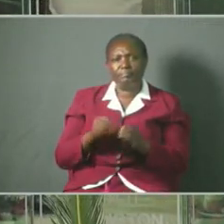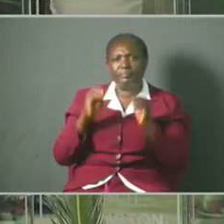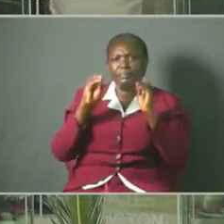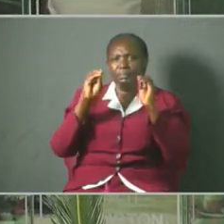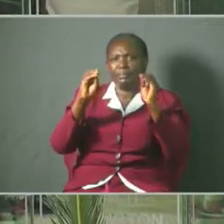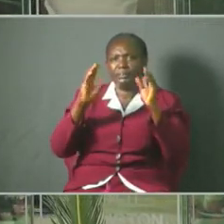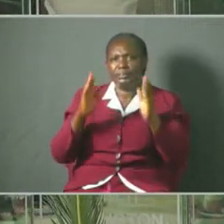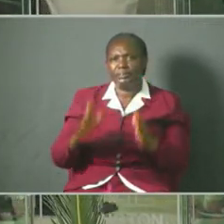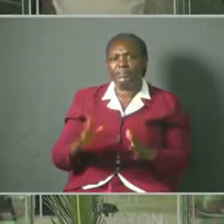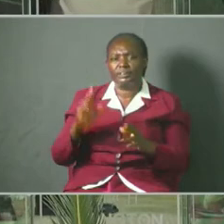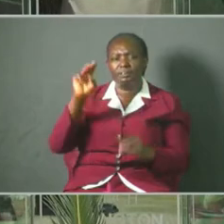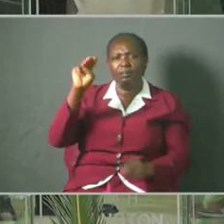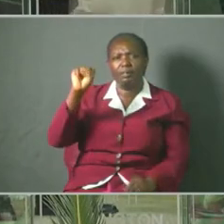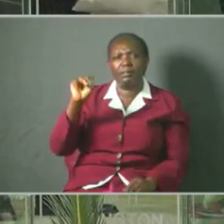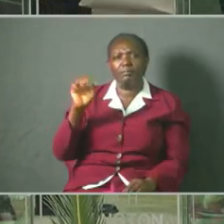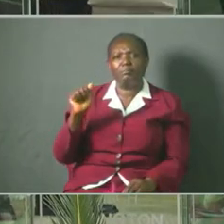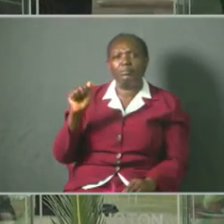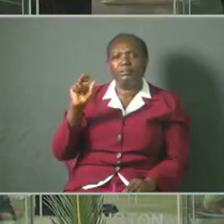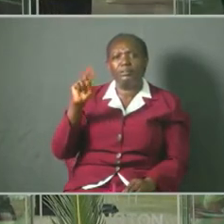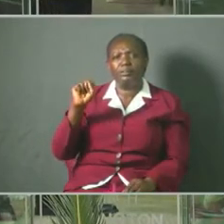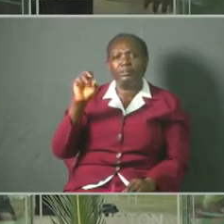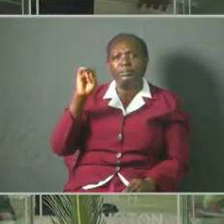Teacher Moniti.